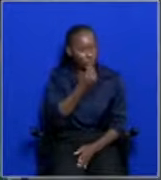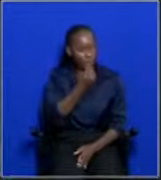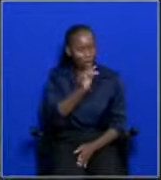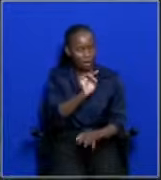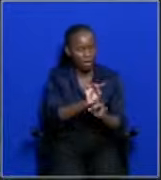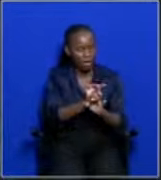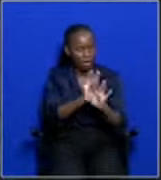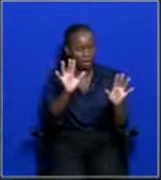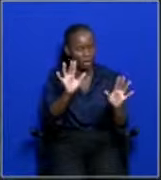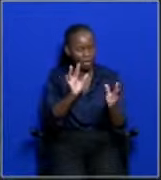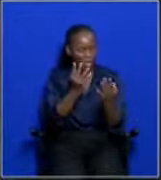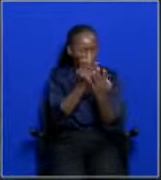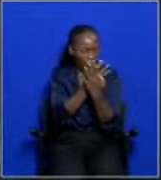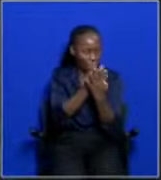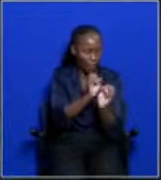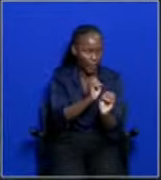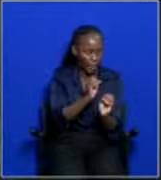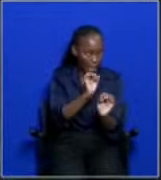236.